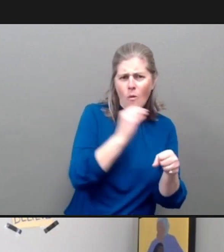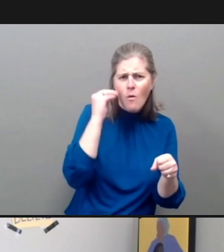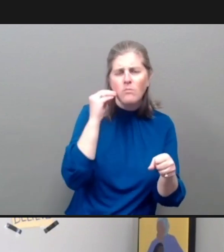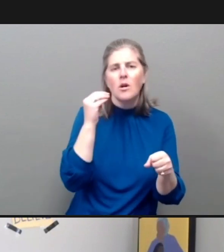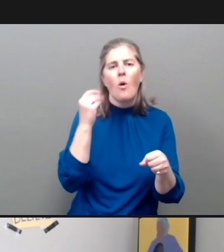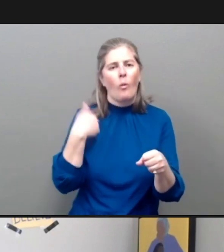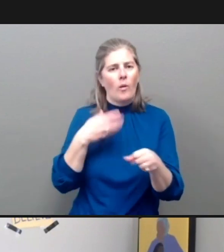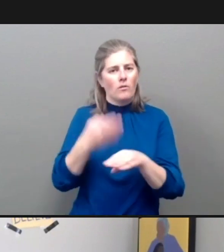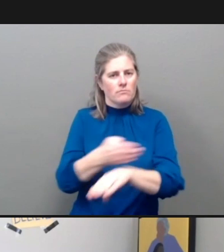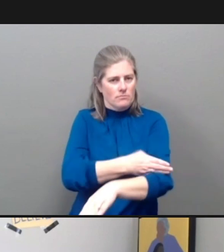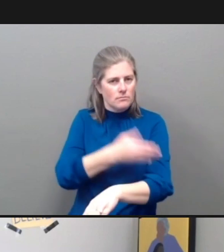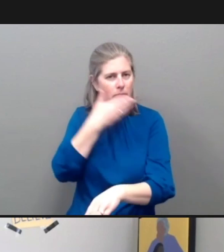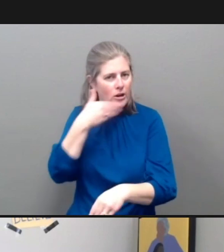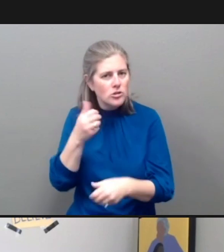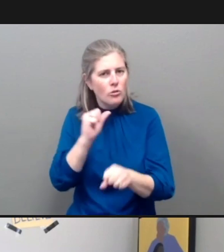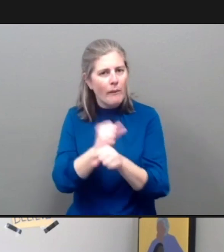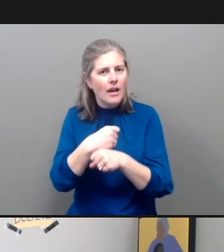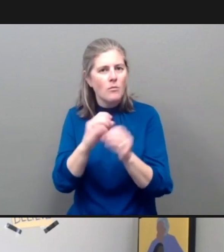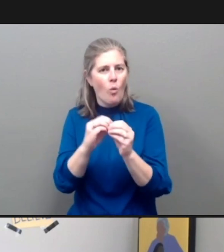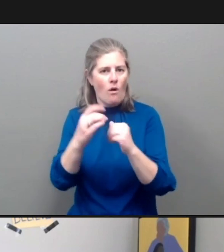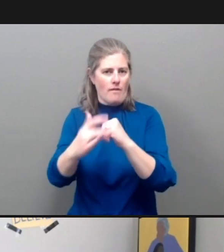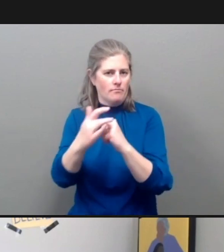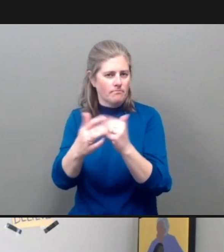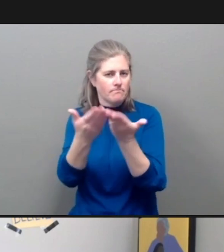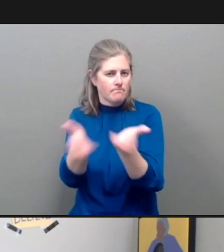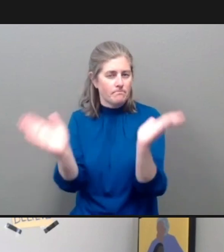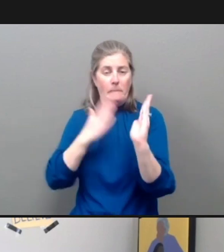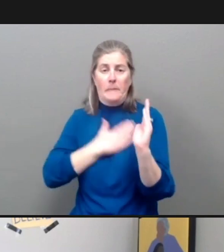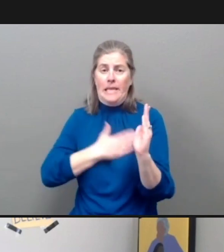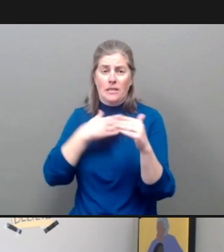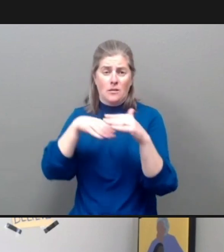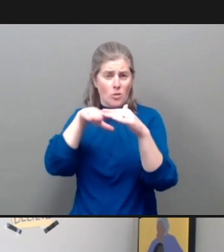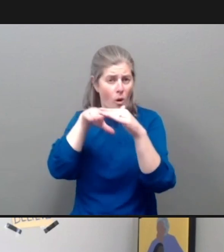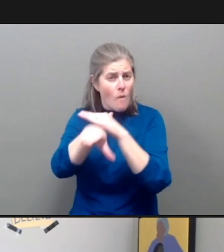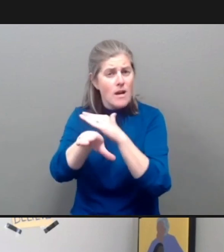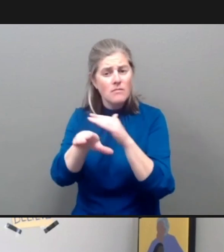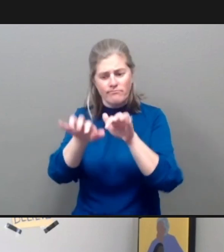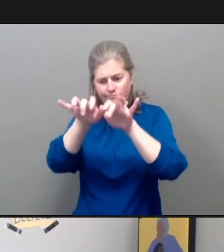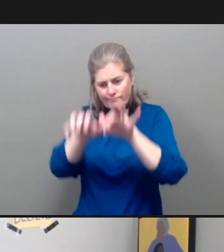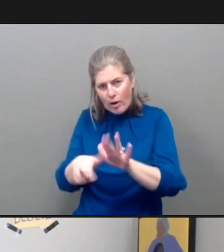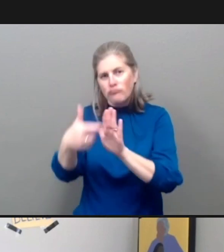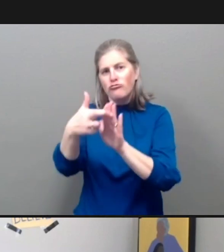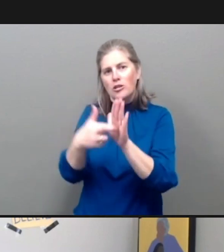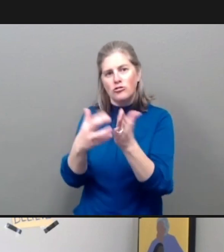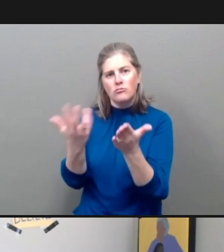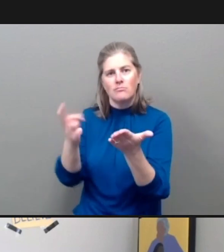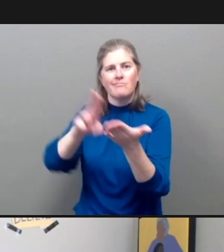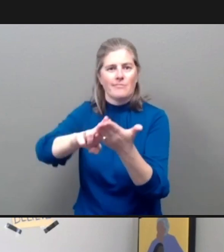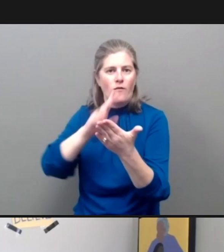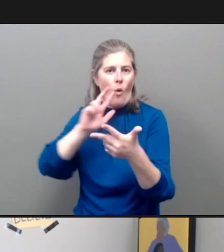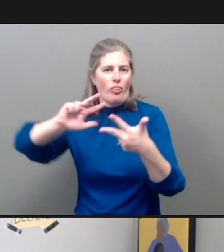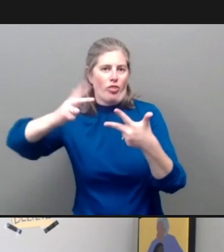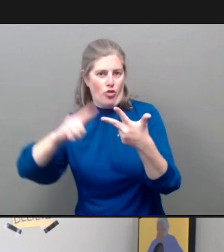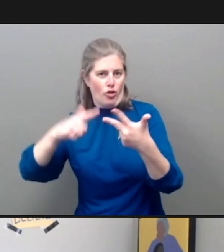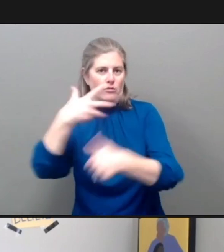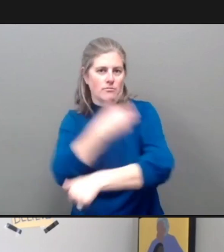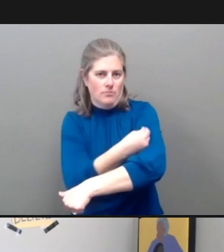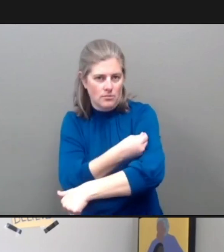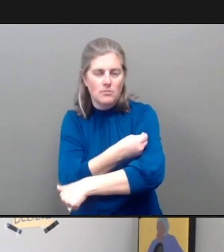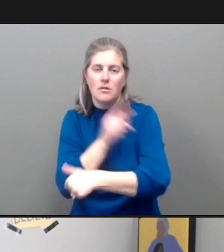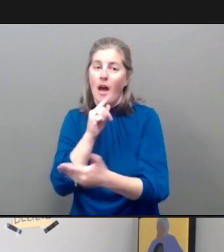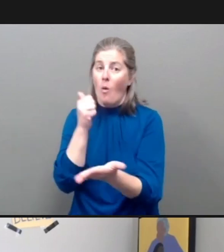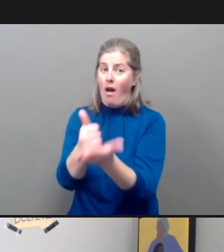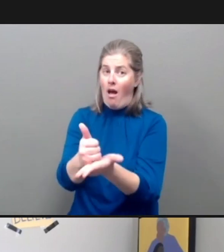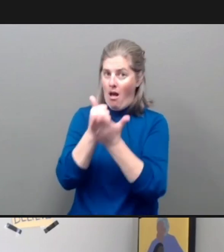that to meet those needs. So please go in today, register for your booster and get that soon. That will help